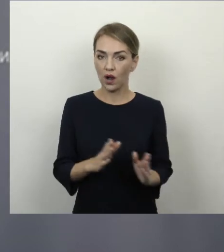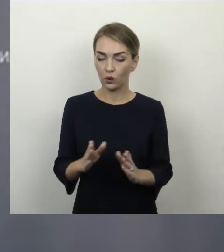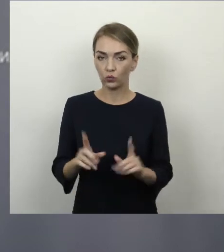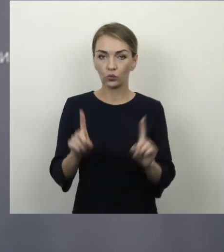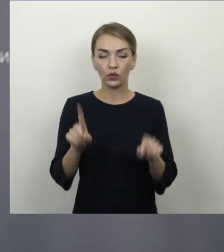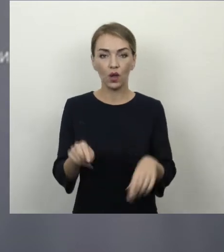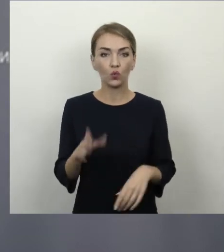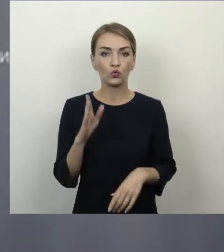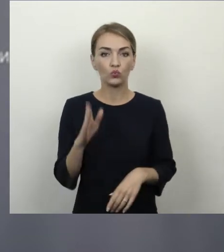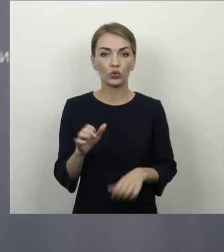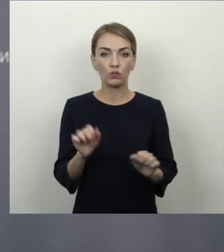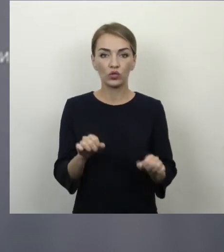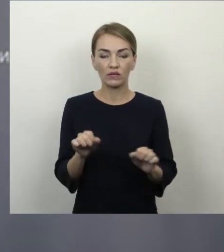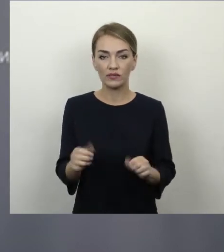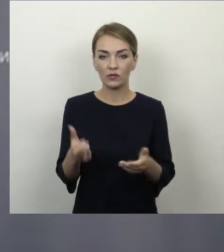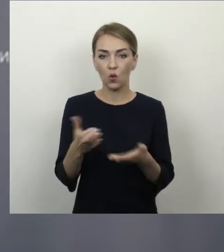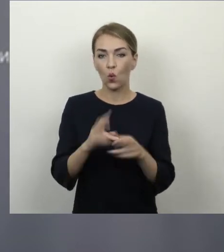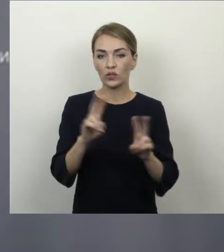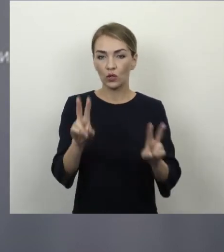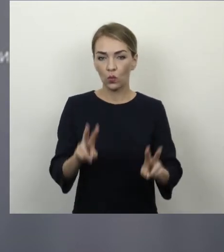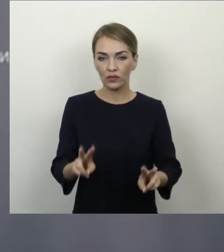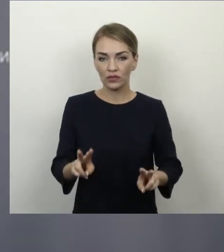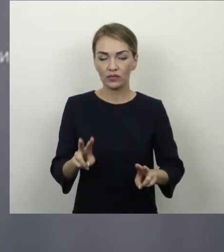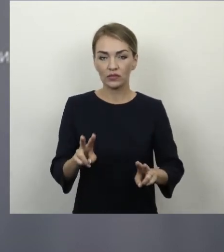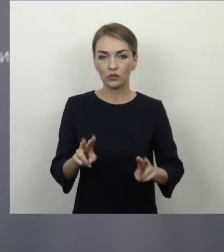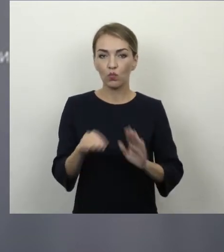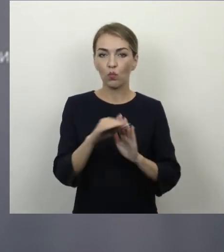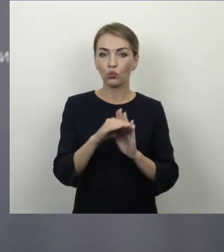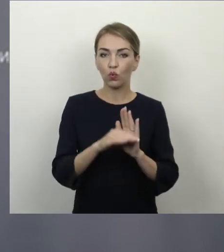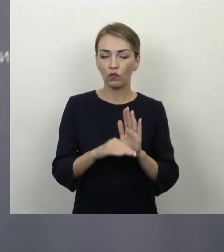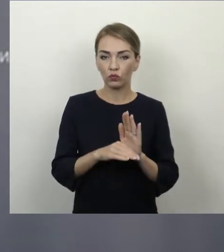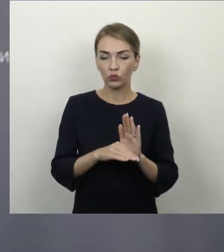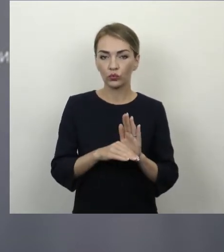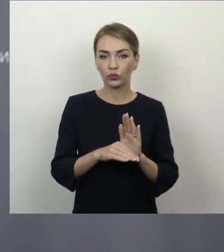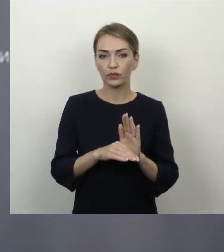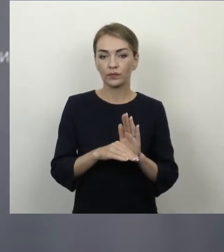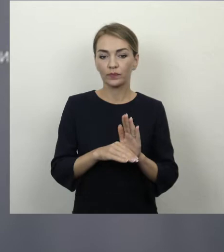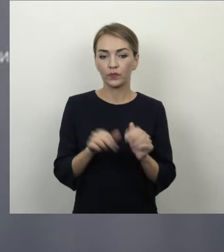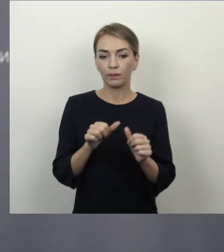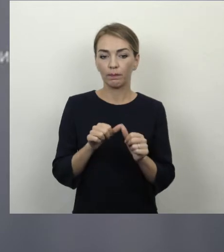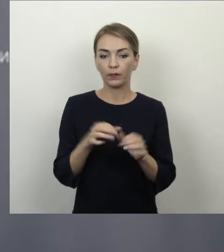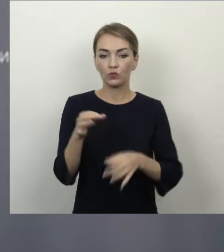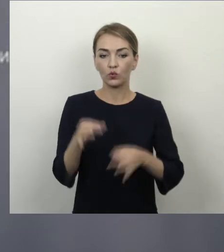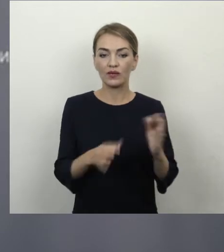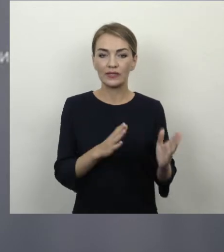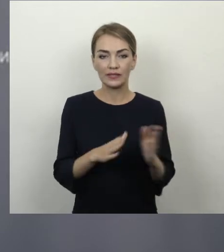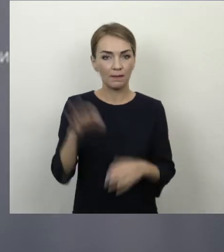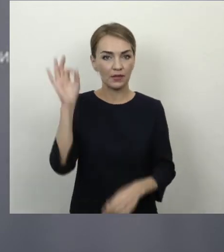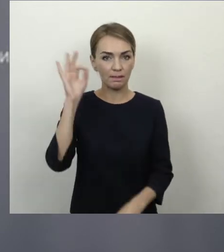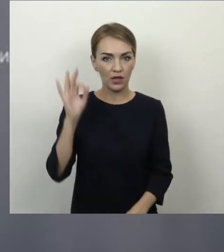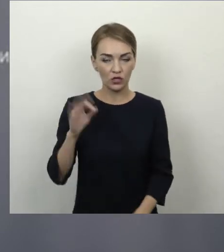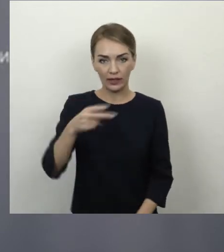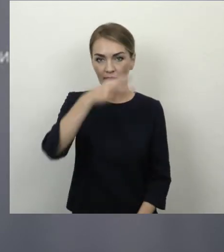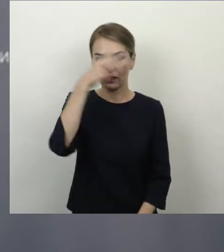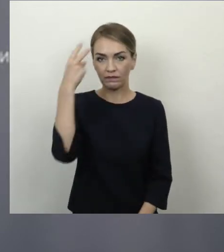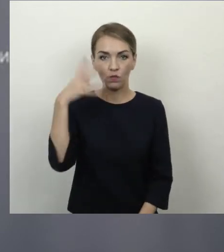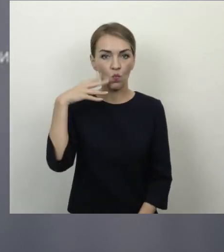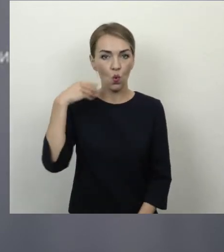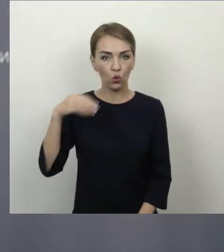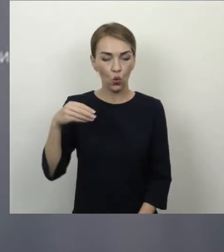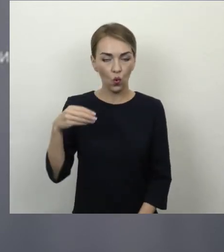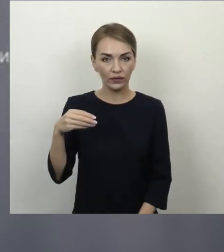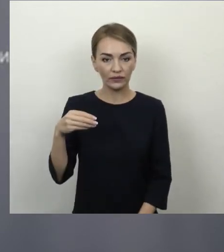protection of voters' rights. Also will familiarize with the